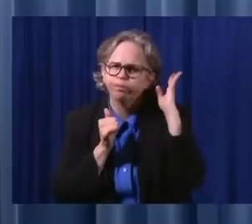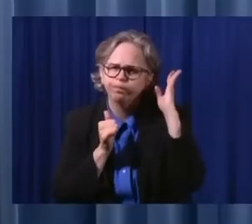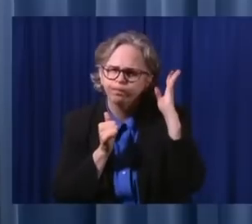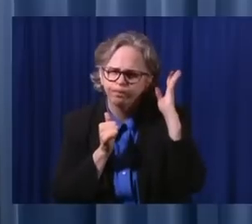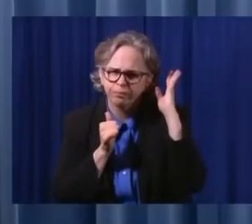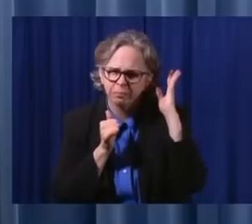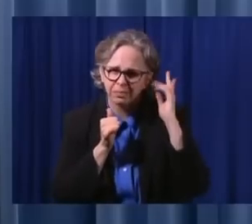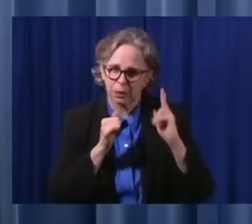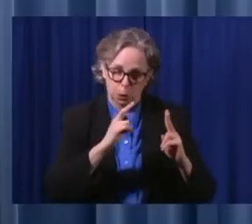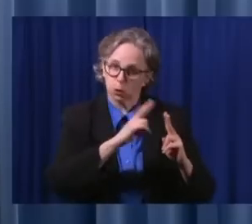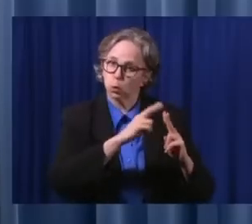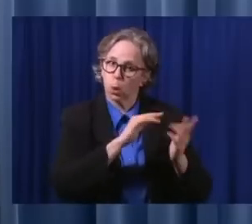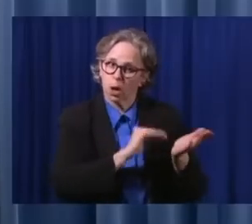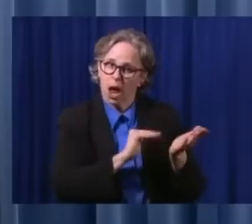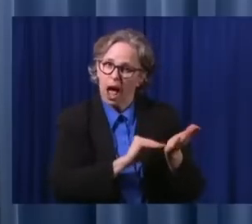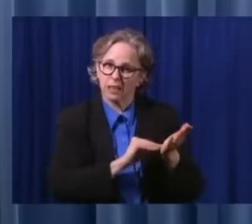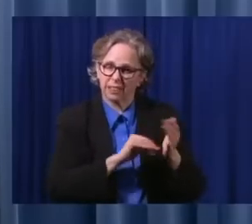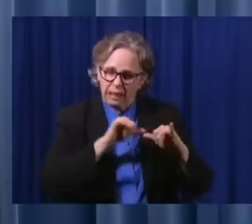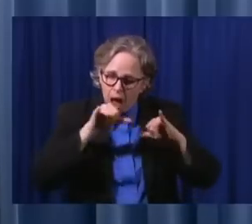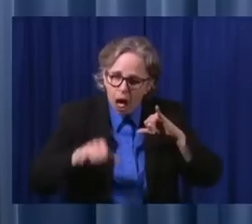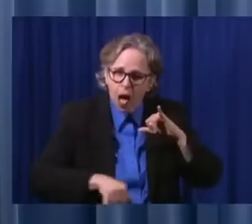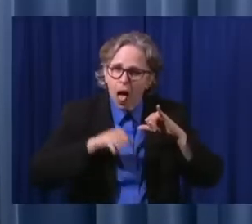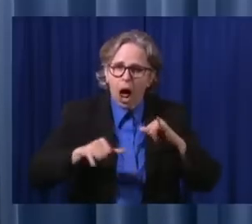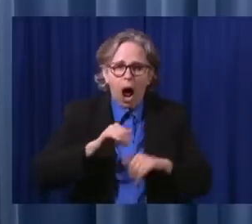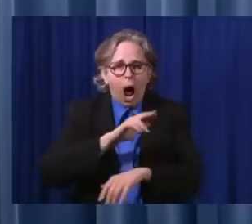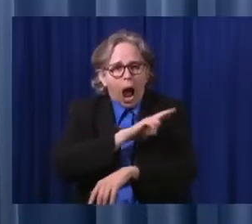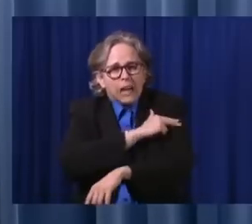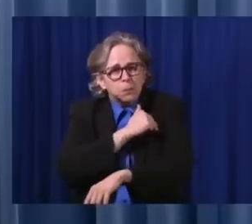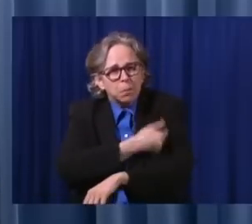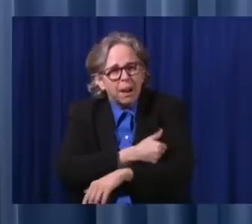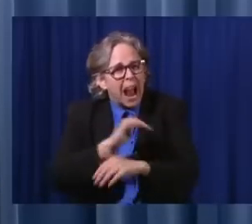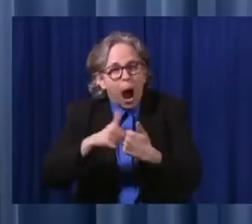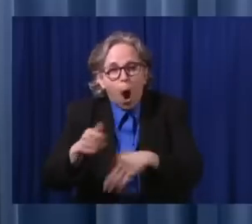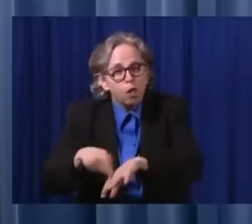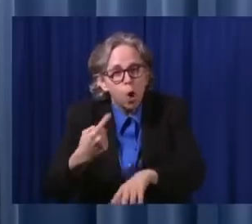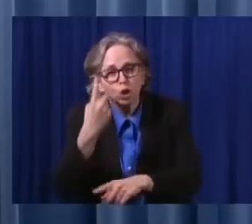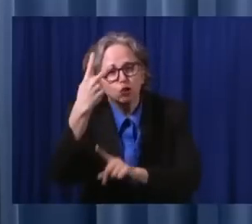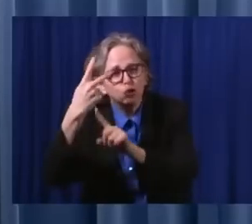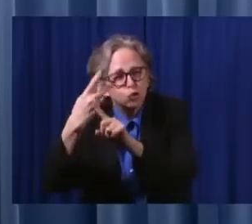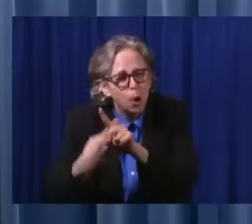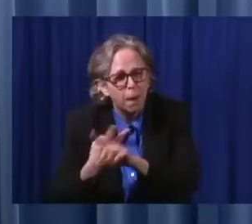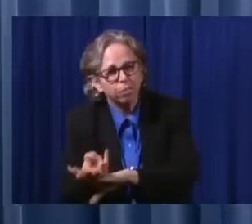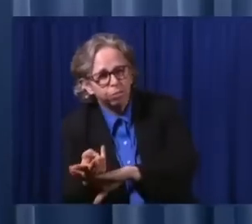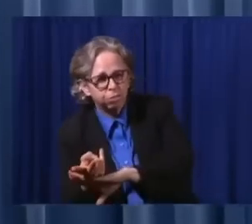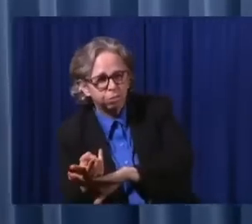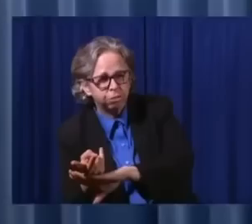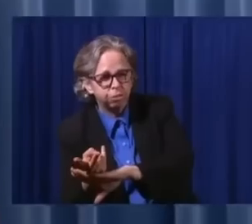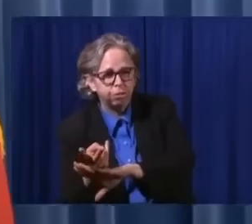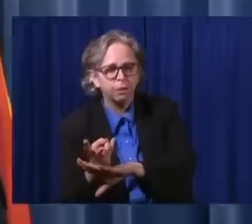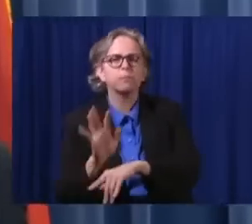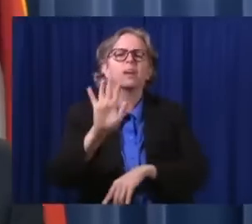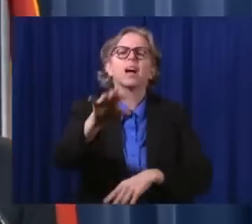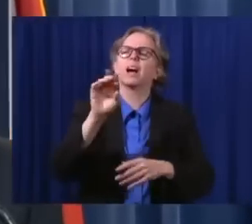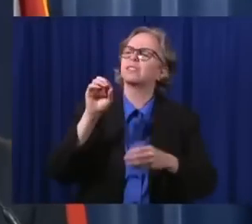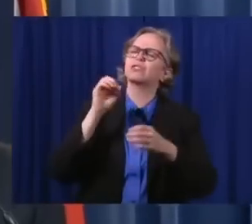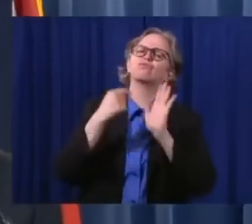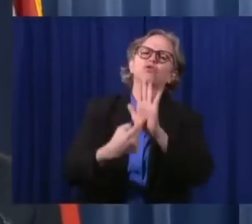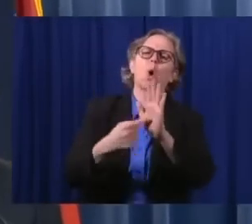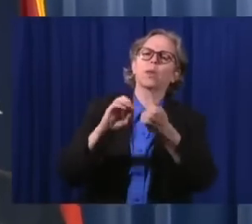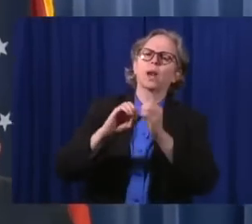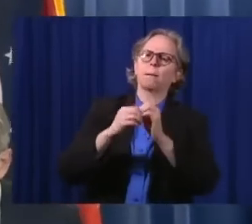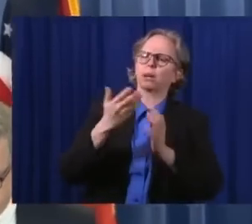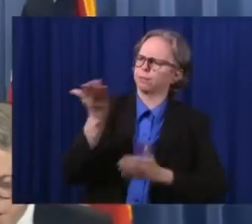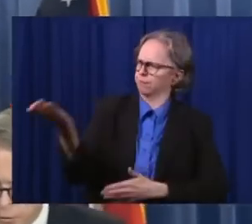for two months. Eric, you want to put those back up a moment again, very briefly?